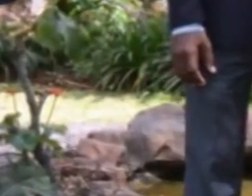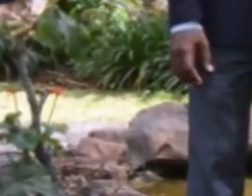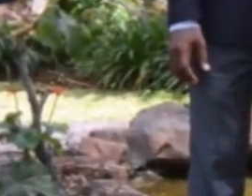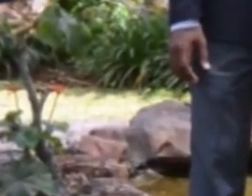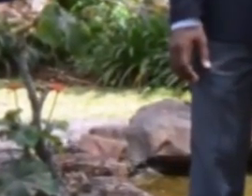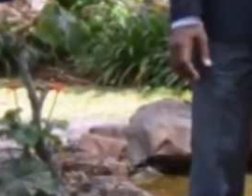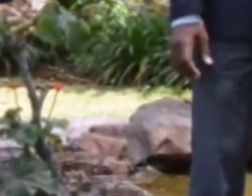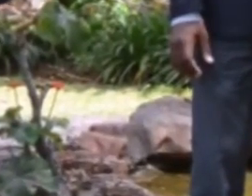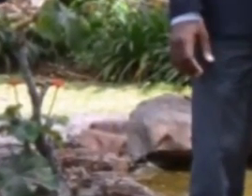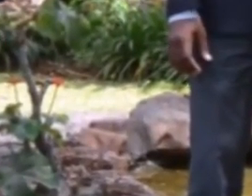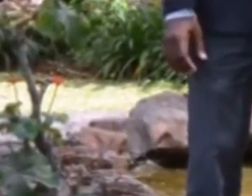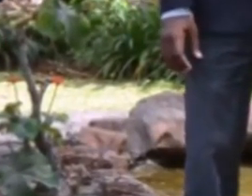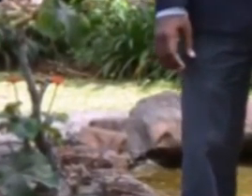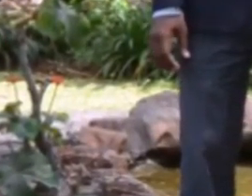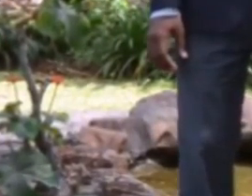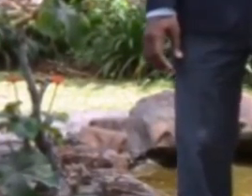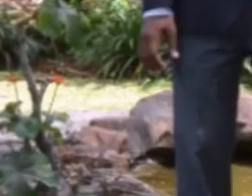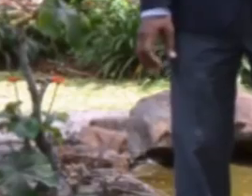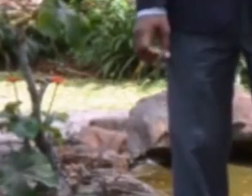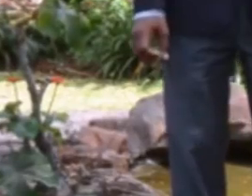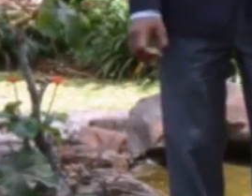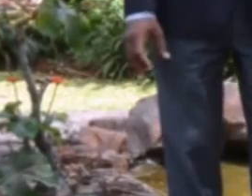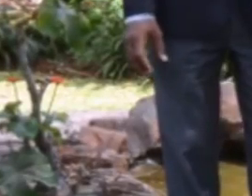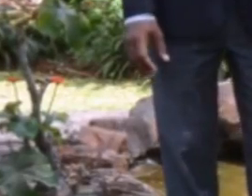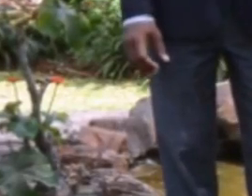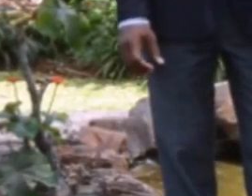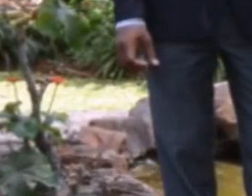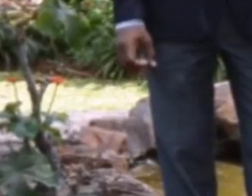the generation that should reign